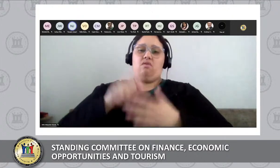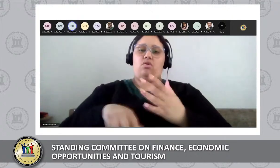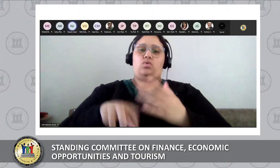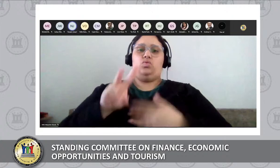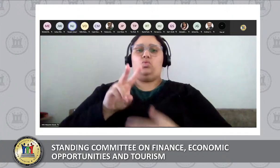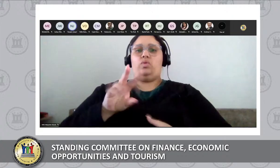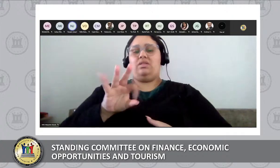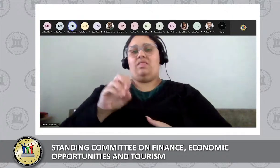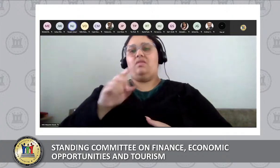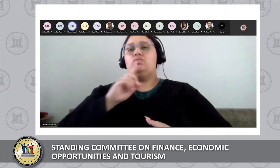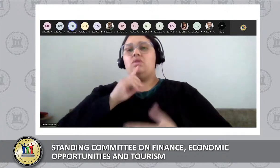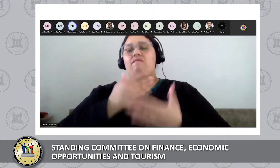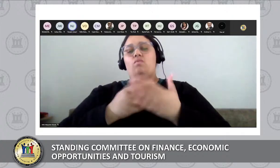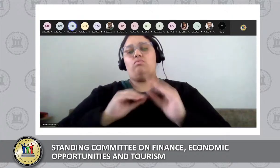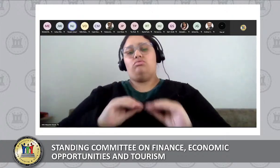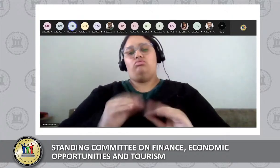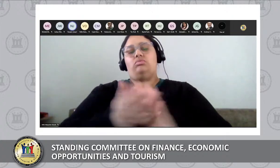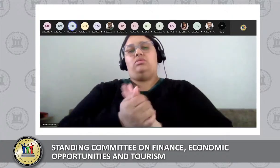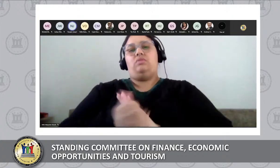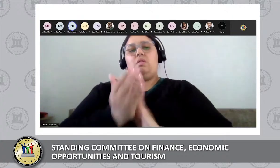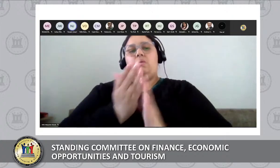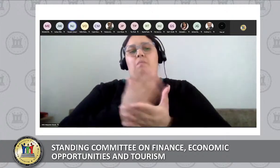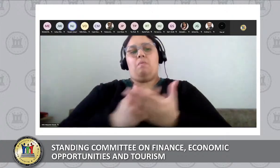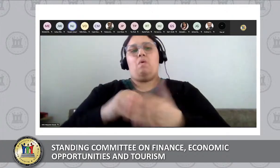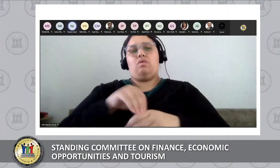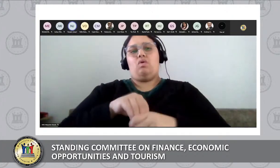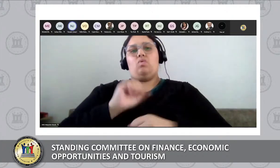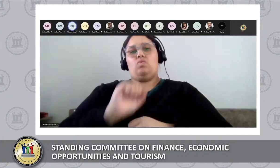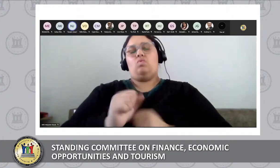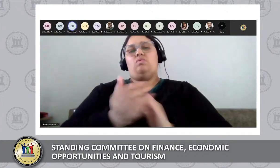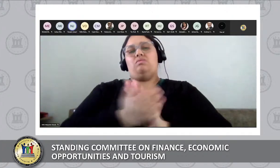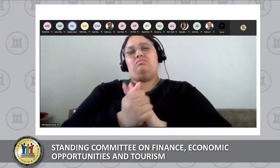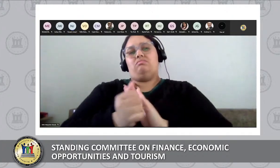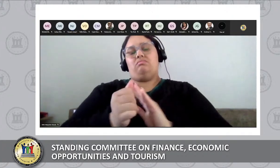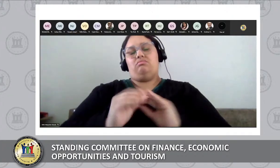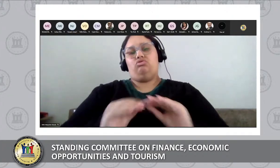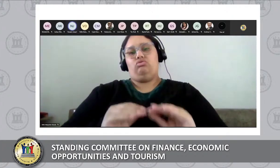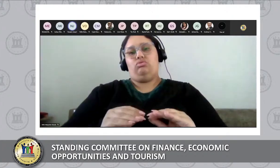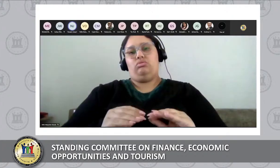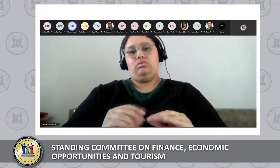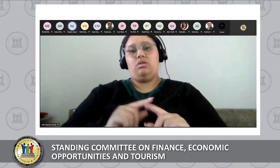230,000 rand only for the skills component on artisans. This year so